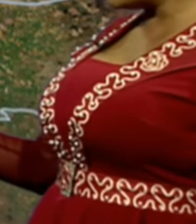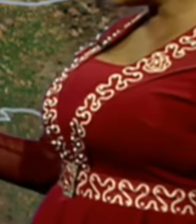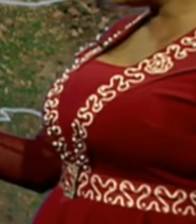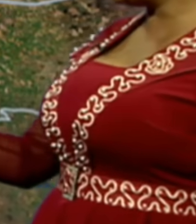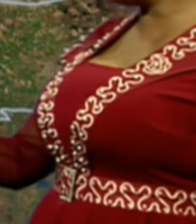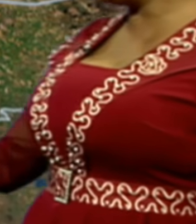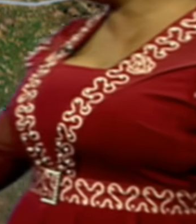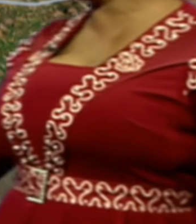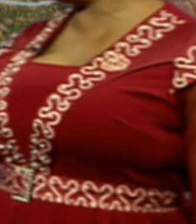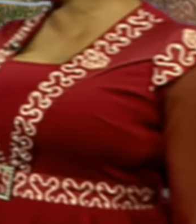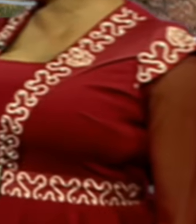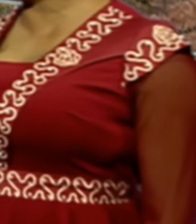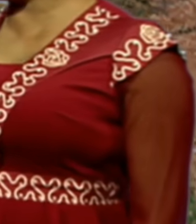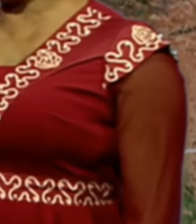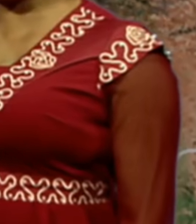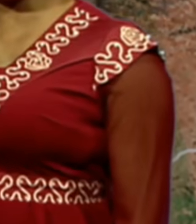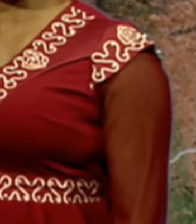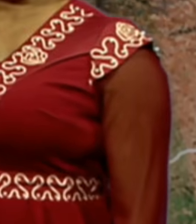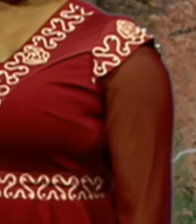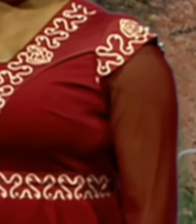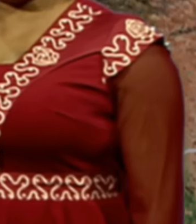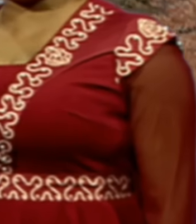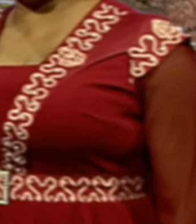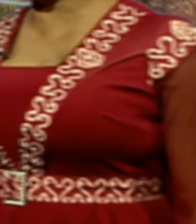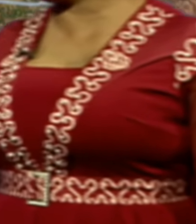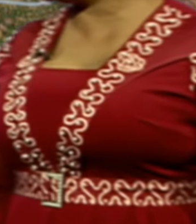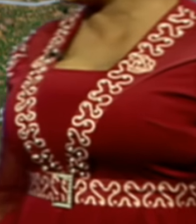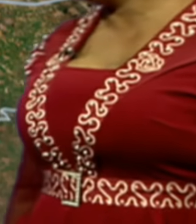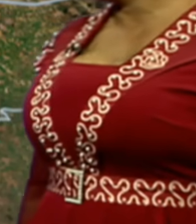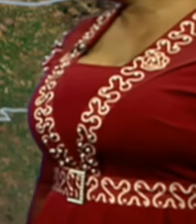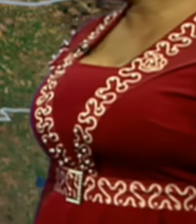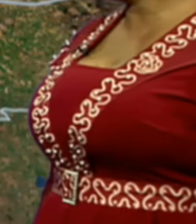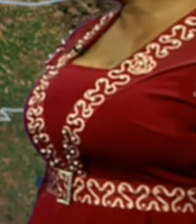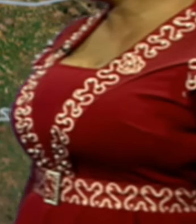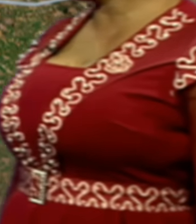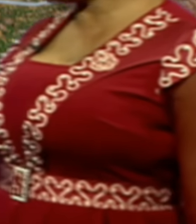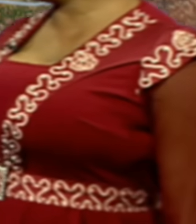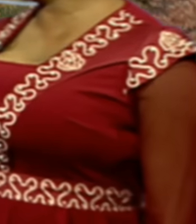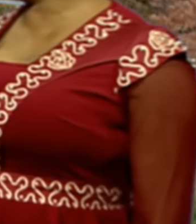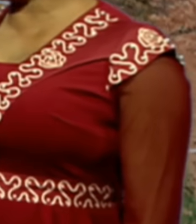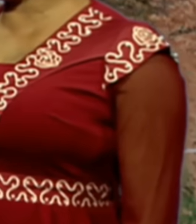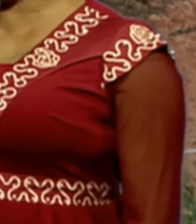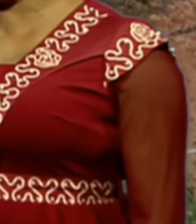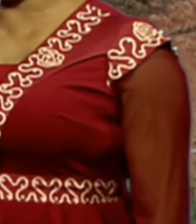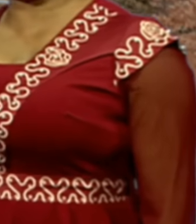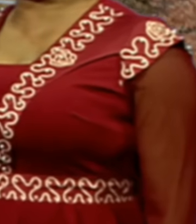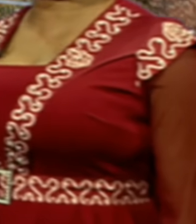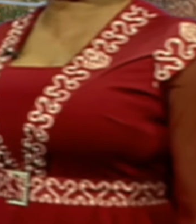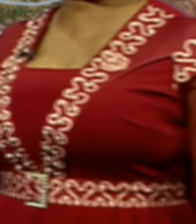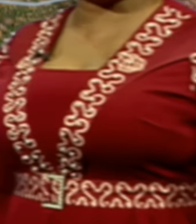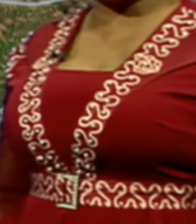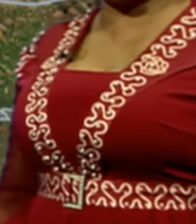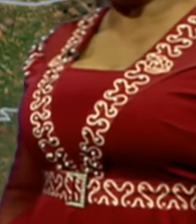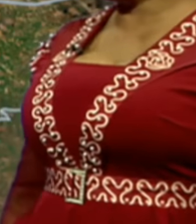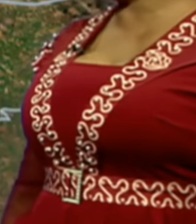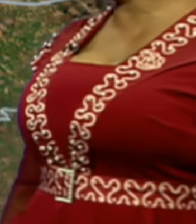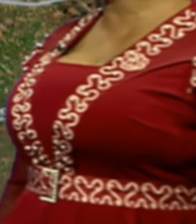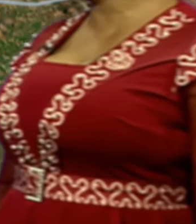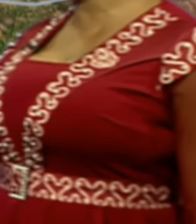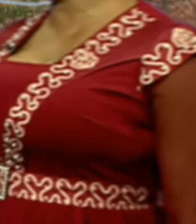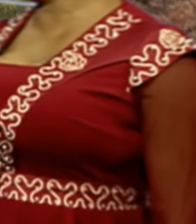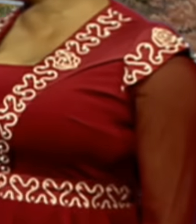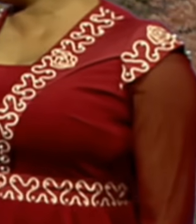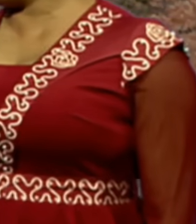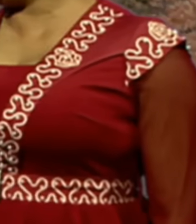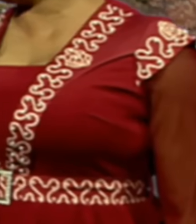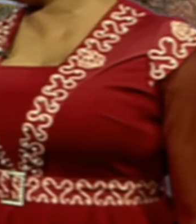Pretoria, Broncosport le gona Johannesburg bogareng ba naga letšatši le tla be le tšwele ka bile go gabotse ka re lebelela gona le Vereeniging go tla be go